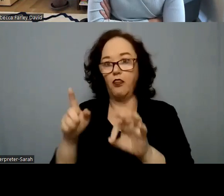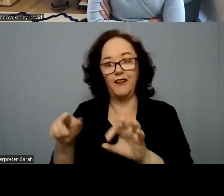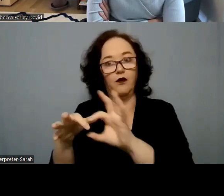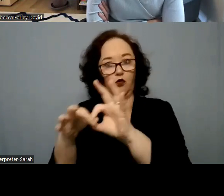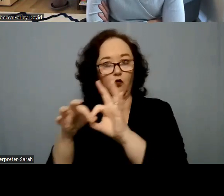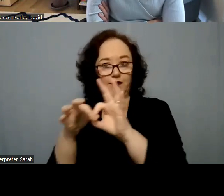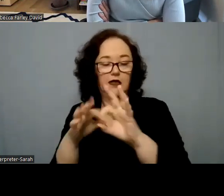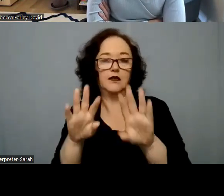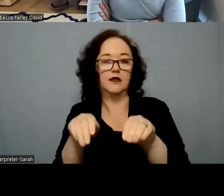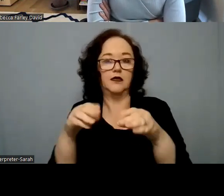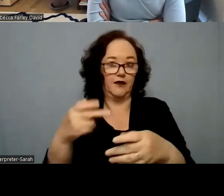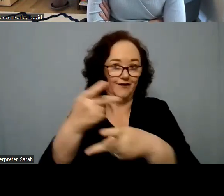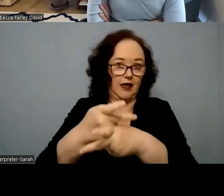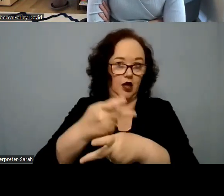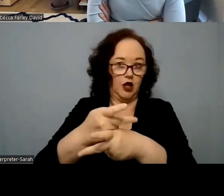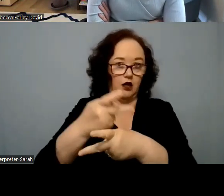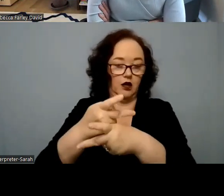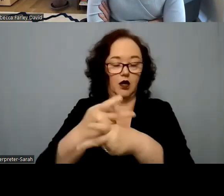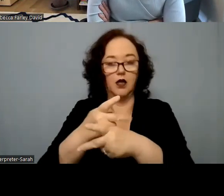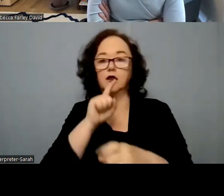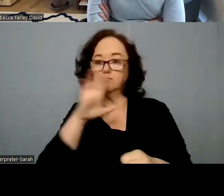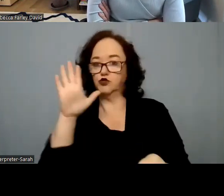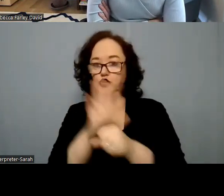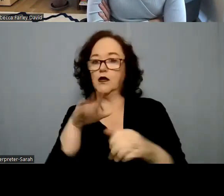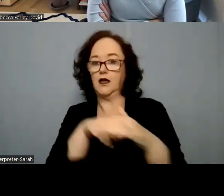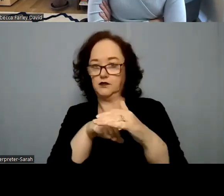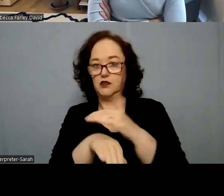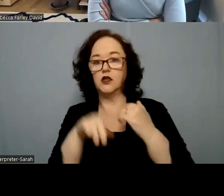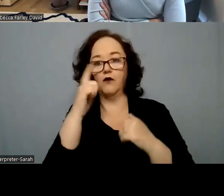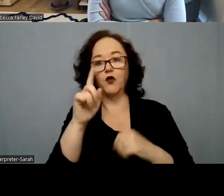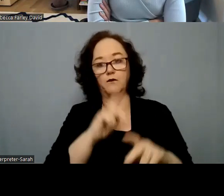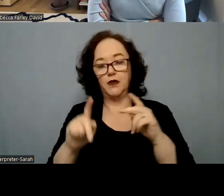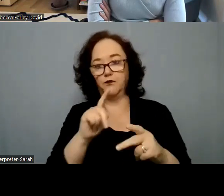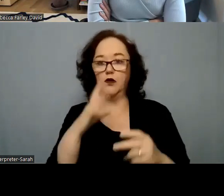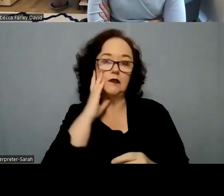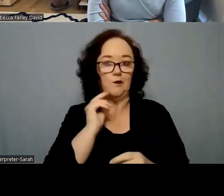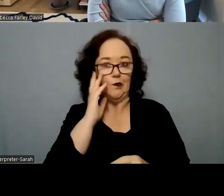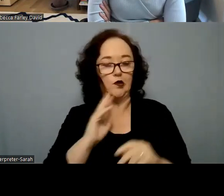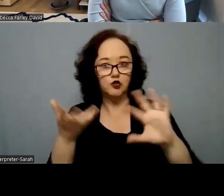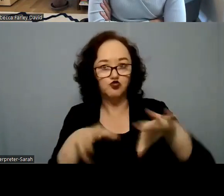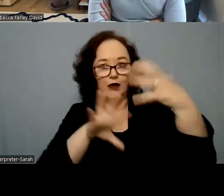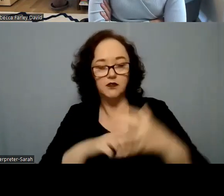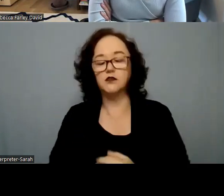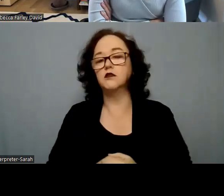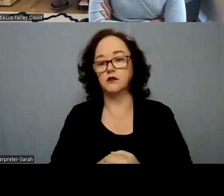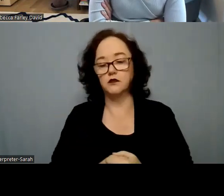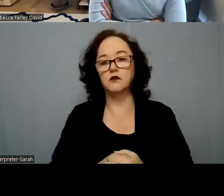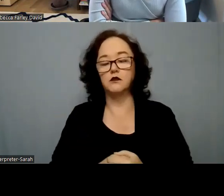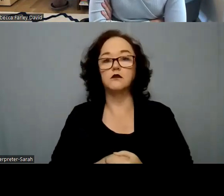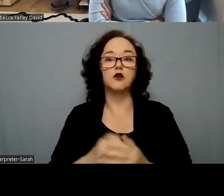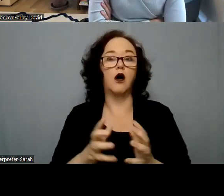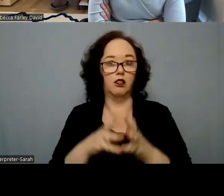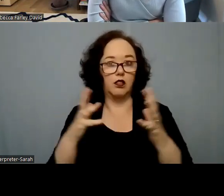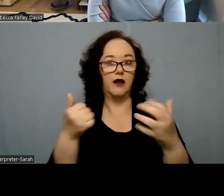and ensuring access for people who are experiencing a crisis. So there's a lot of diversion efforts, for example,